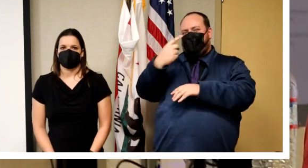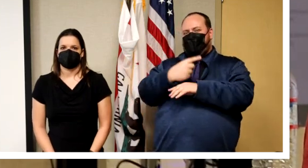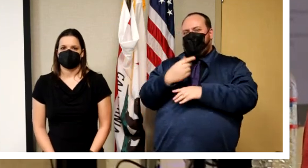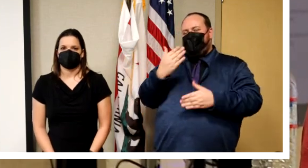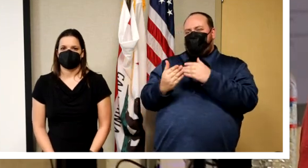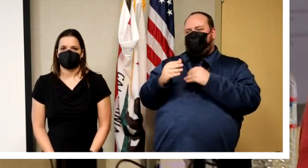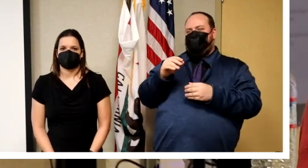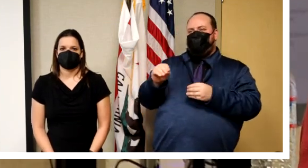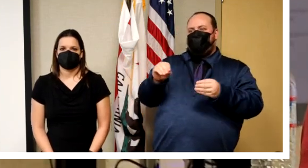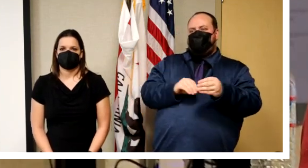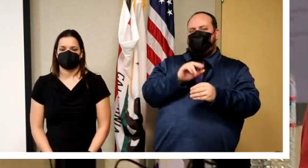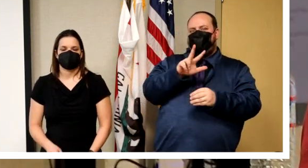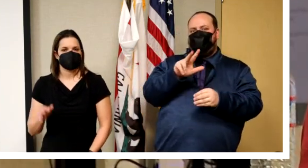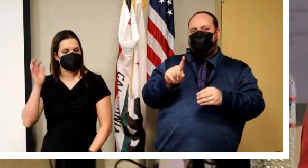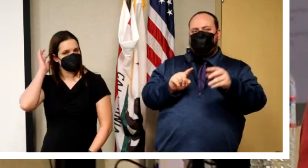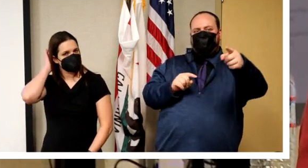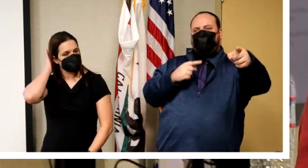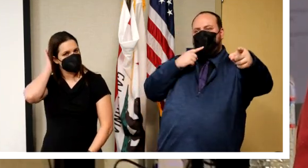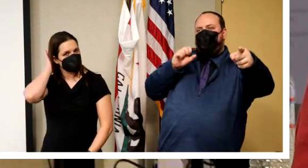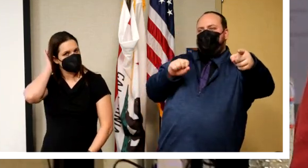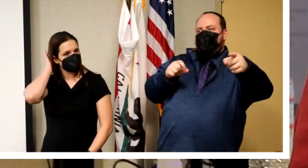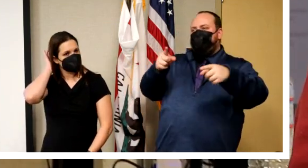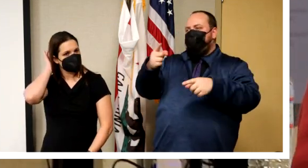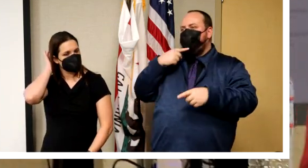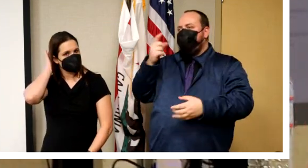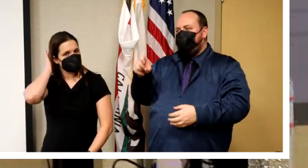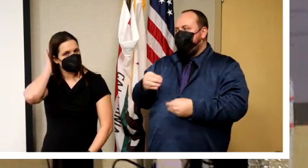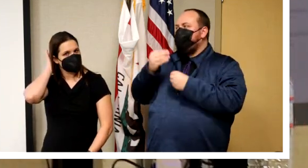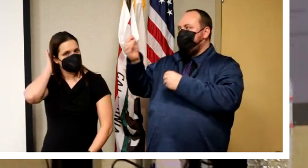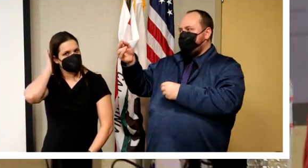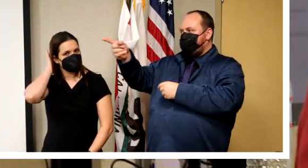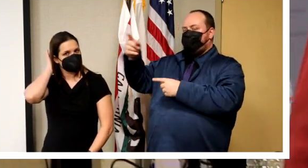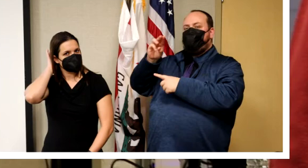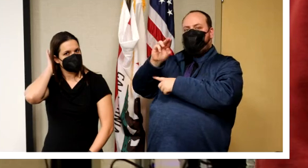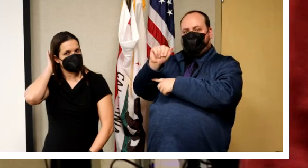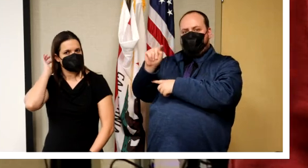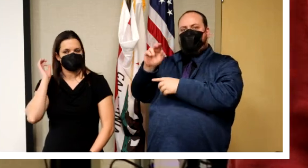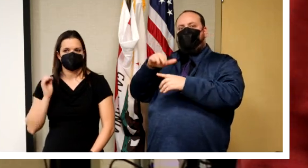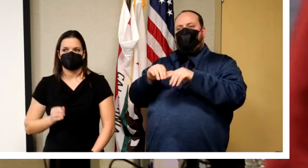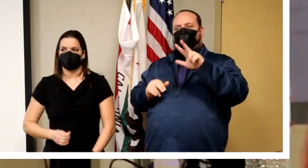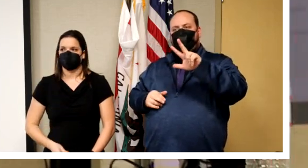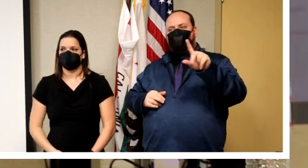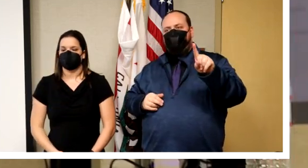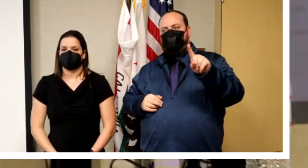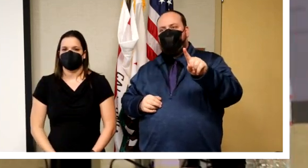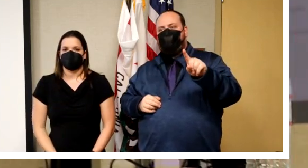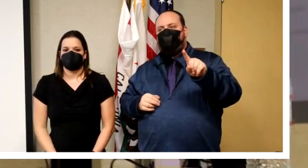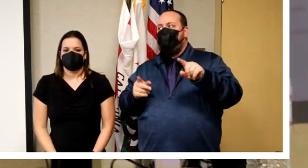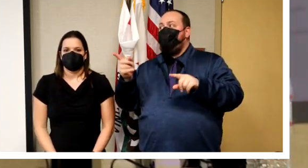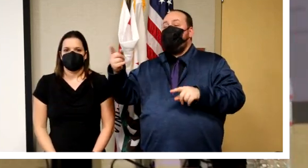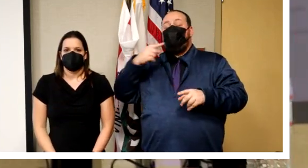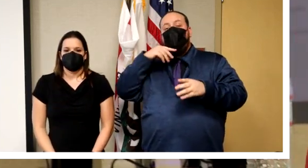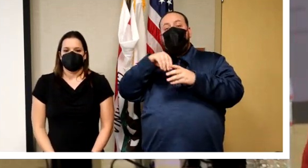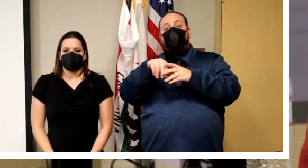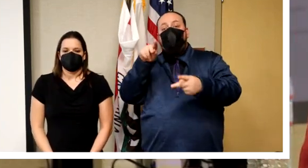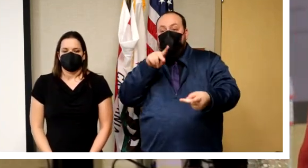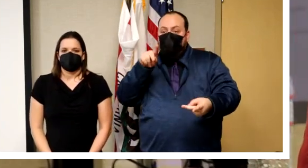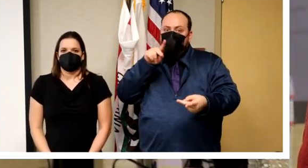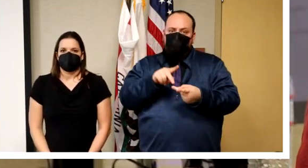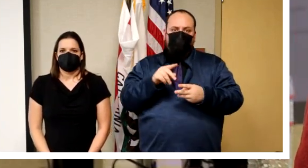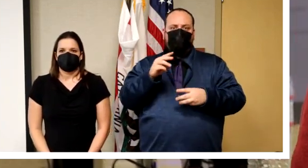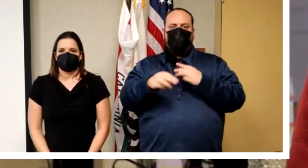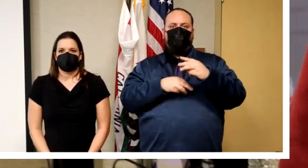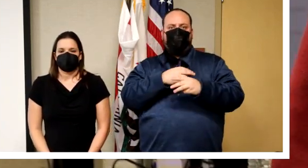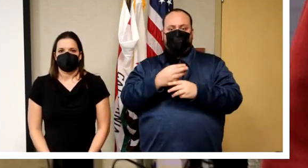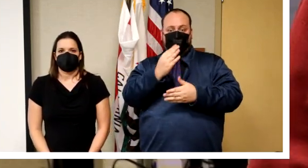especially if there's back and forth. So if we say it needs to get to Matt by the Yeah. 31st. In a perfect world, what we would like to do is if somebody submitted